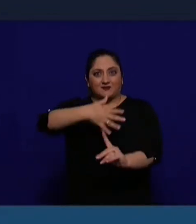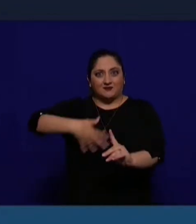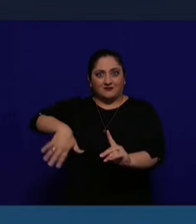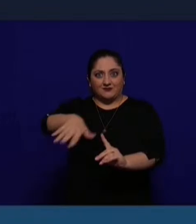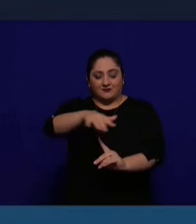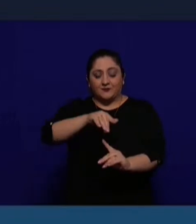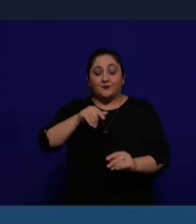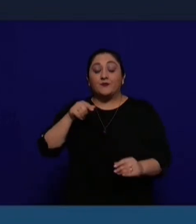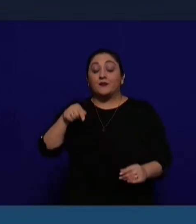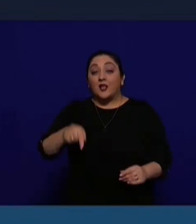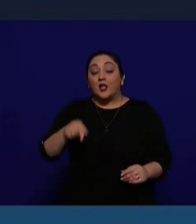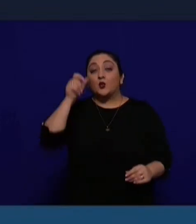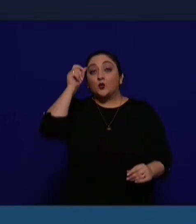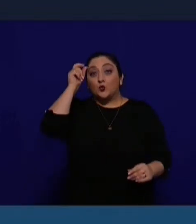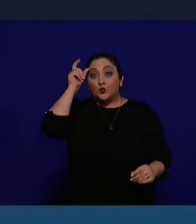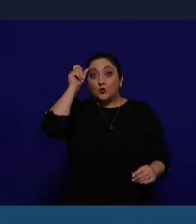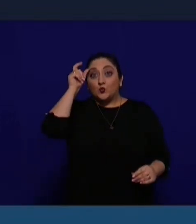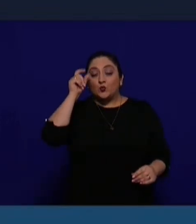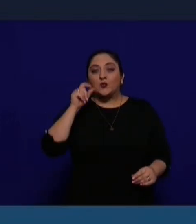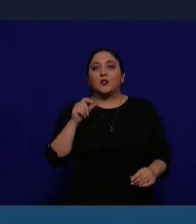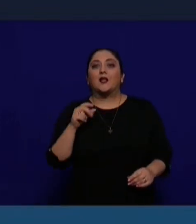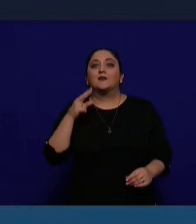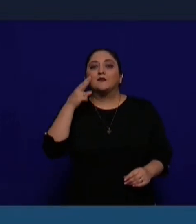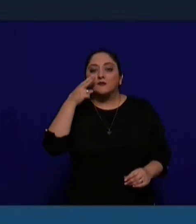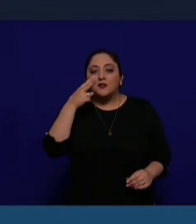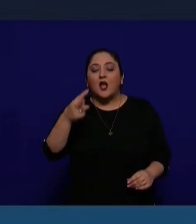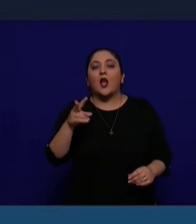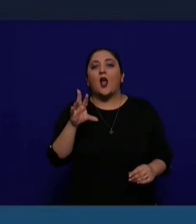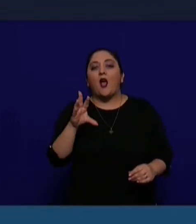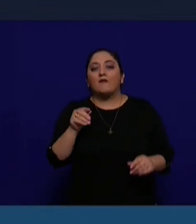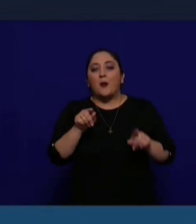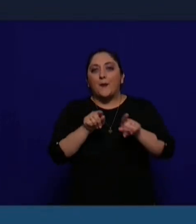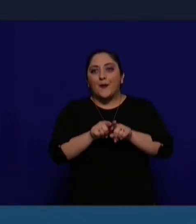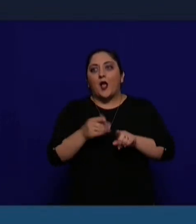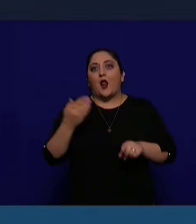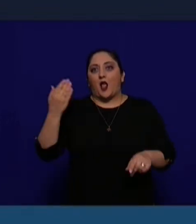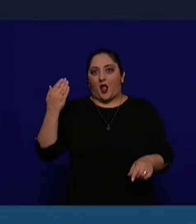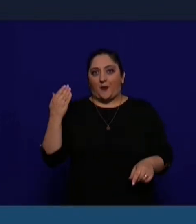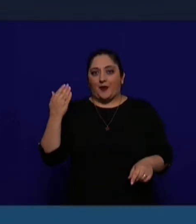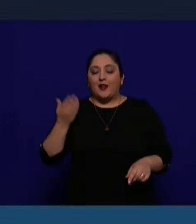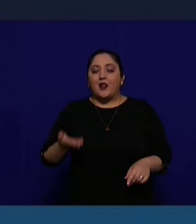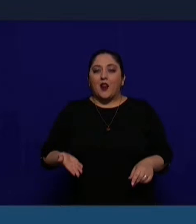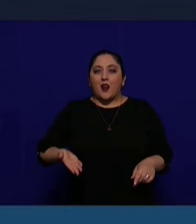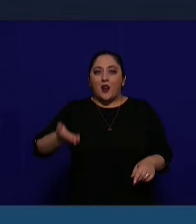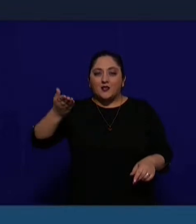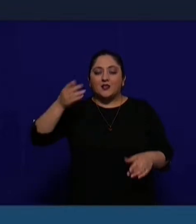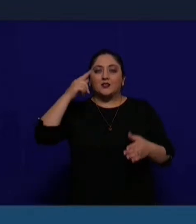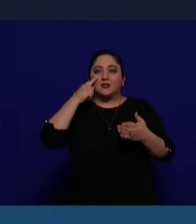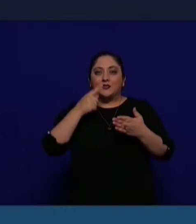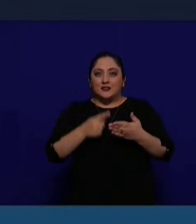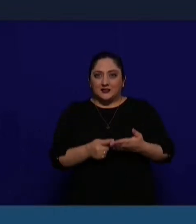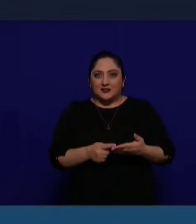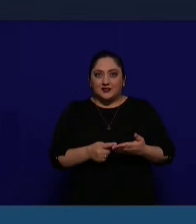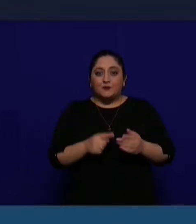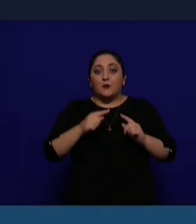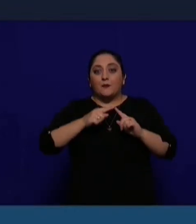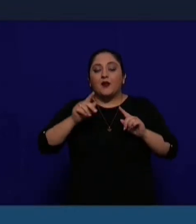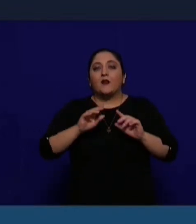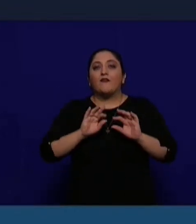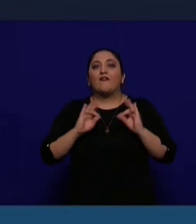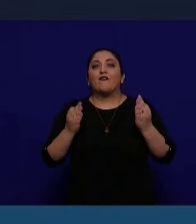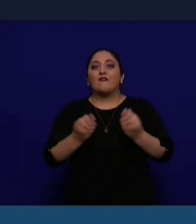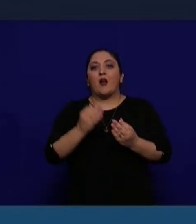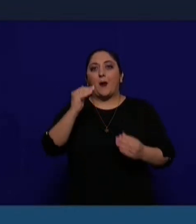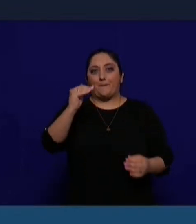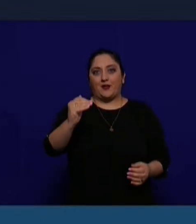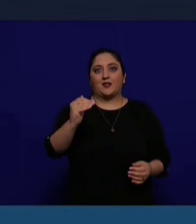il-każijiet, hemmhekk qegħdin naraw li l-istampa hija simili konna qegħdin naraw qabel fejn il-maġġor parti tal-każijiet qegħdin ikunu minn households. Però